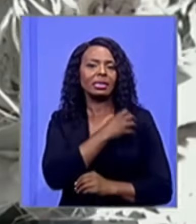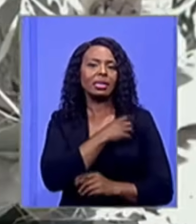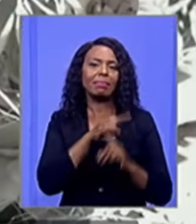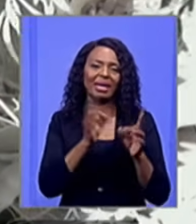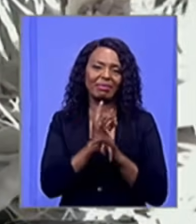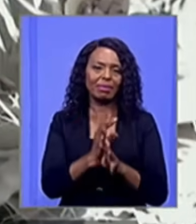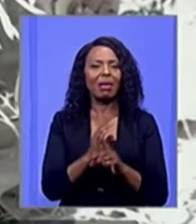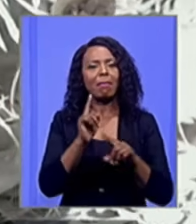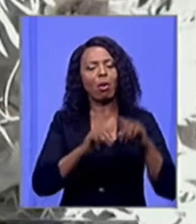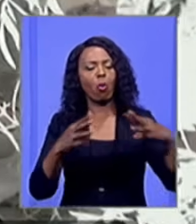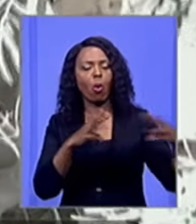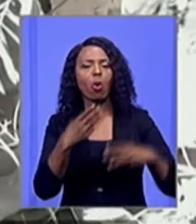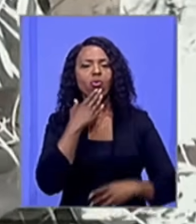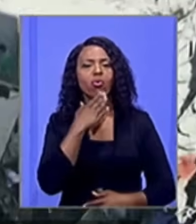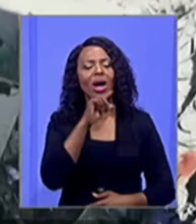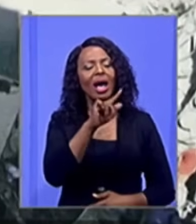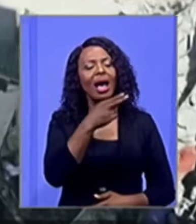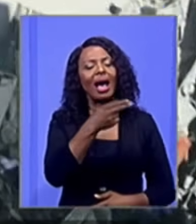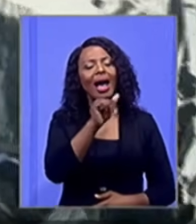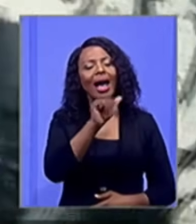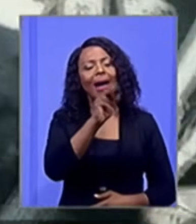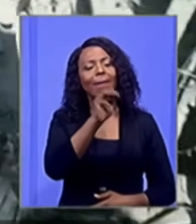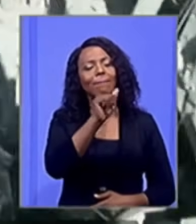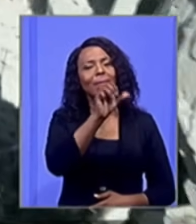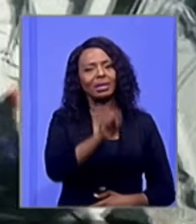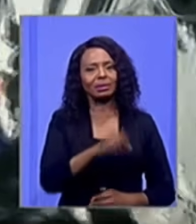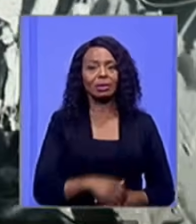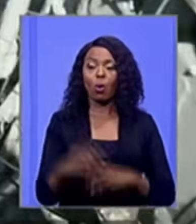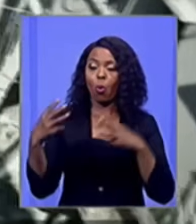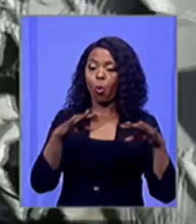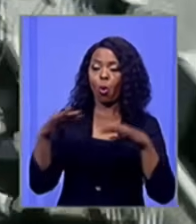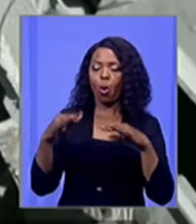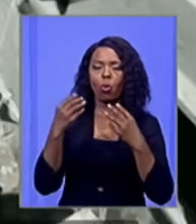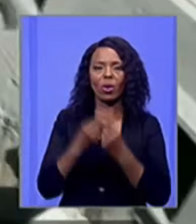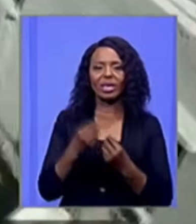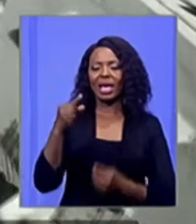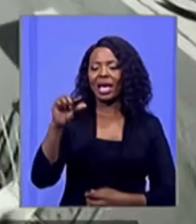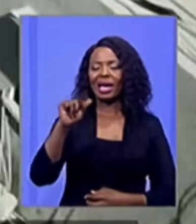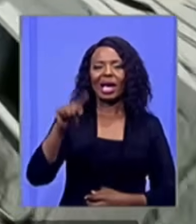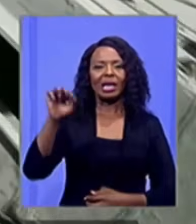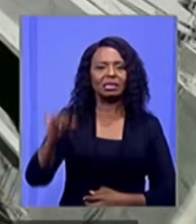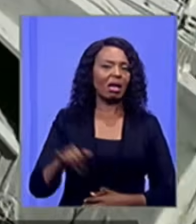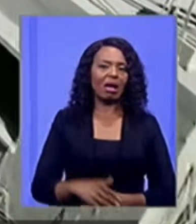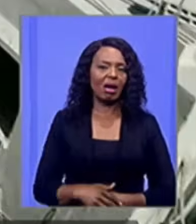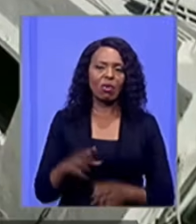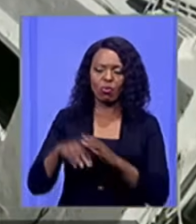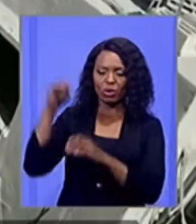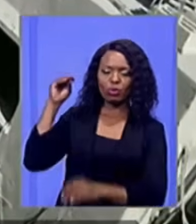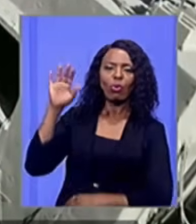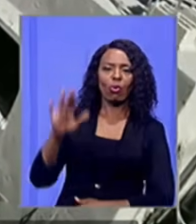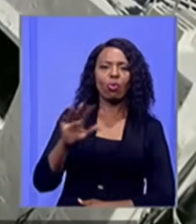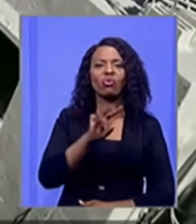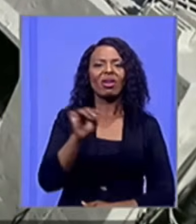Hamas. Our war is not with the people of Gaza. We withdrew from Gaza completely in